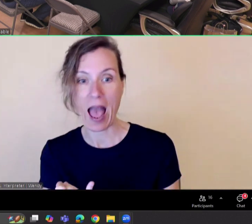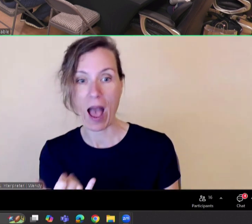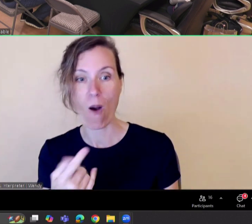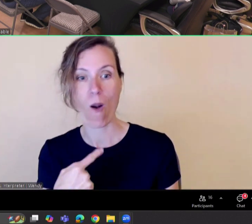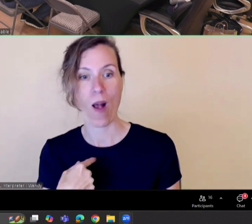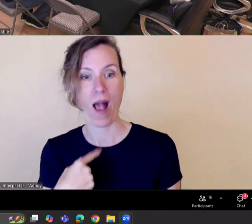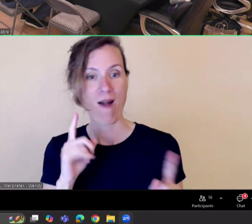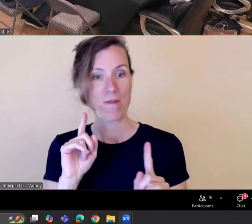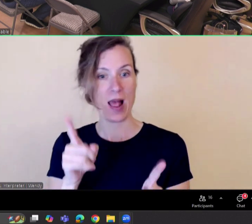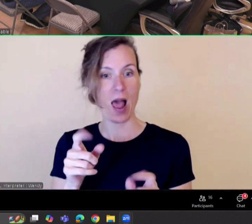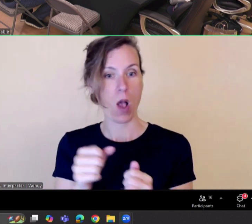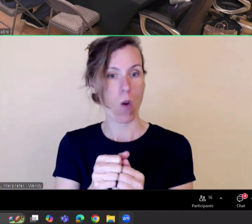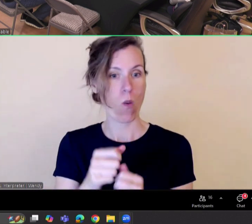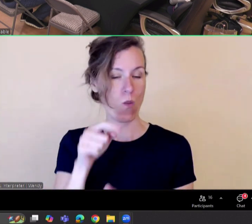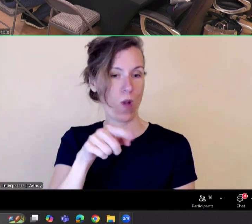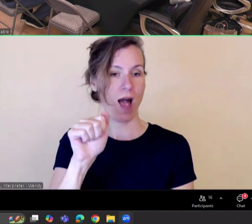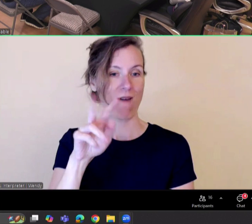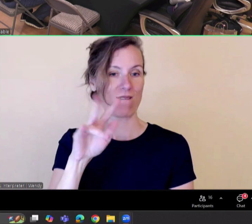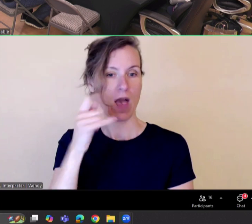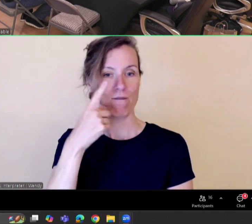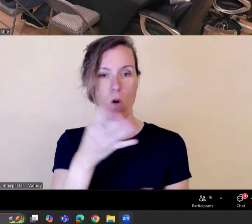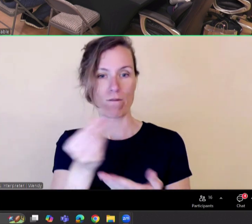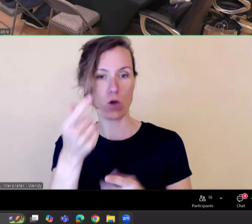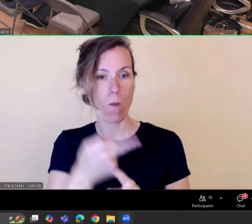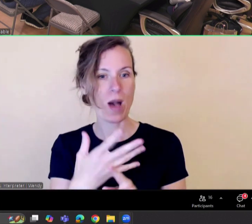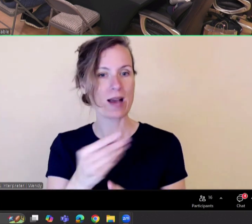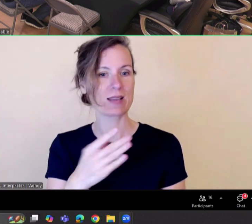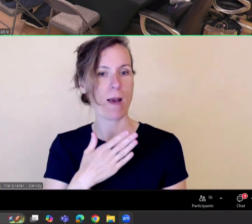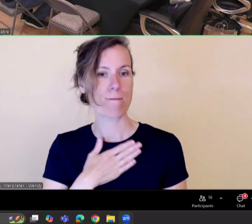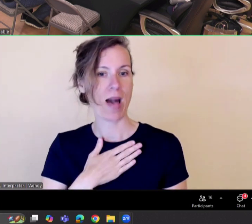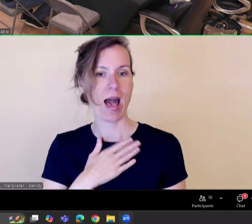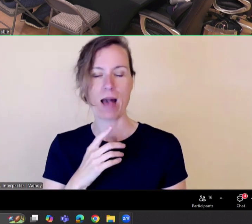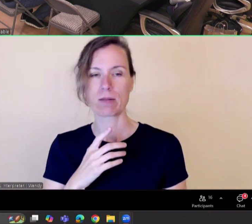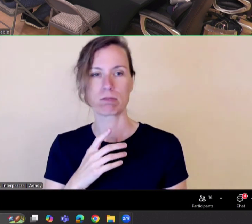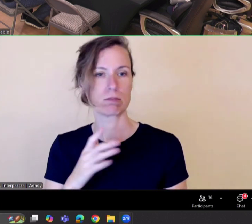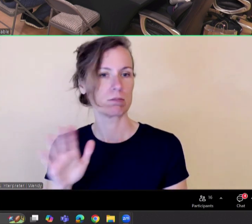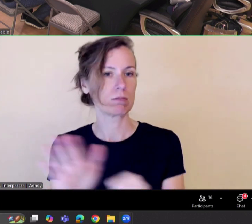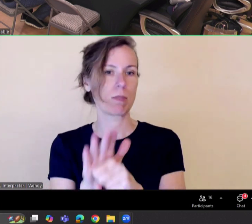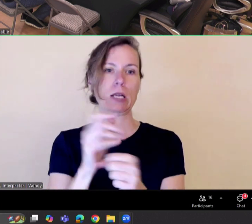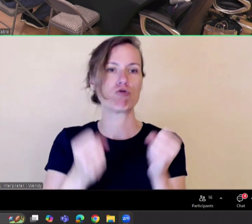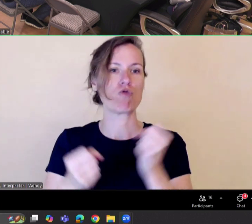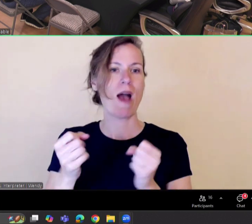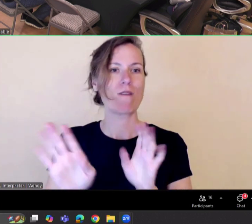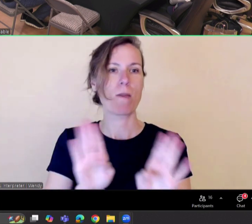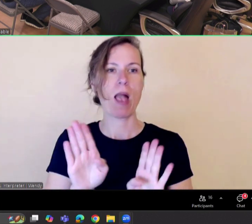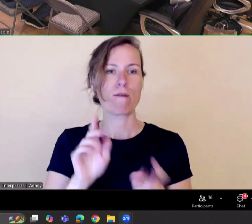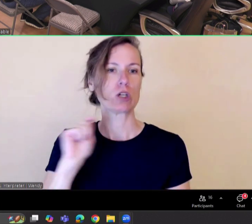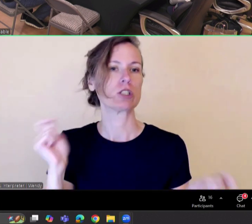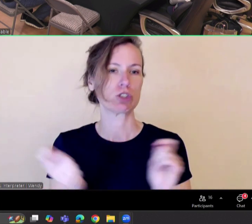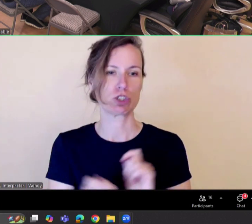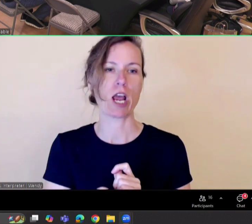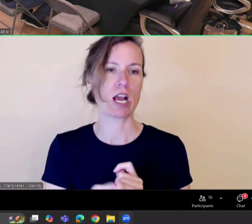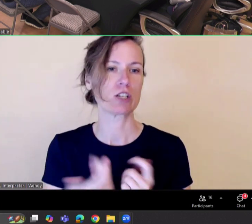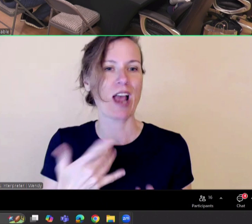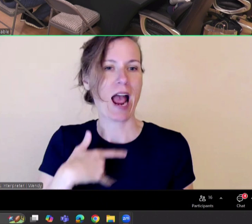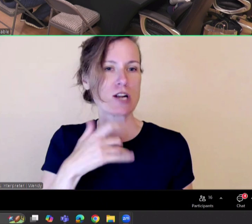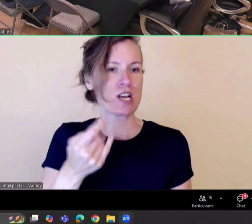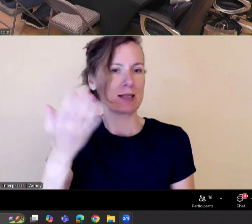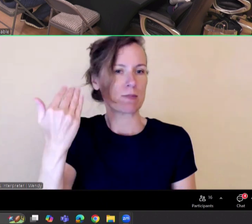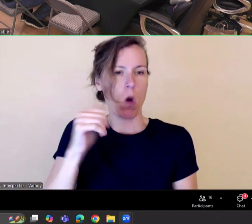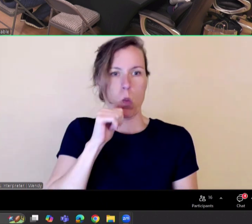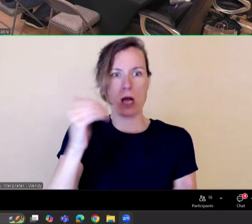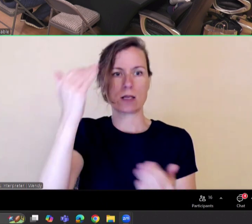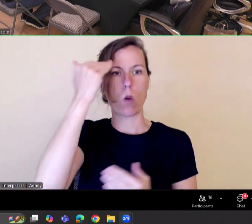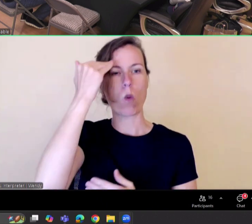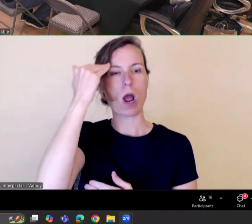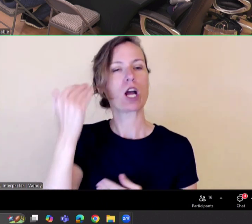signs. I just wasn't aware. And so I'll certainly, like I said, make sure there's a link